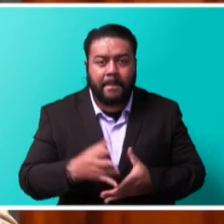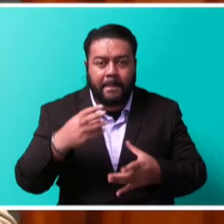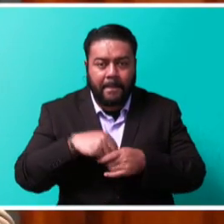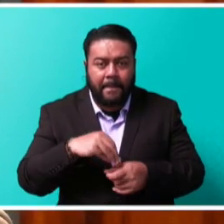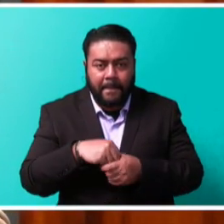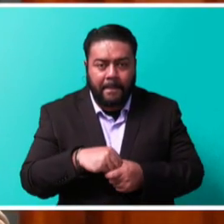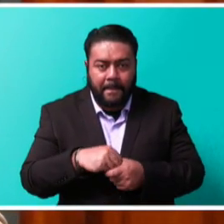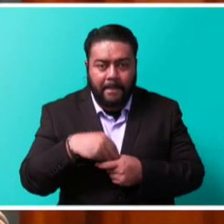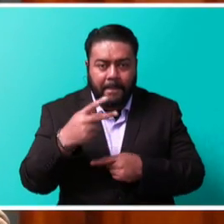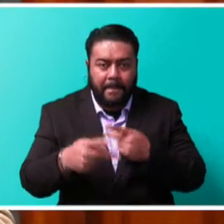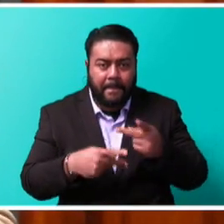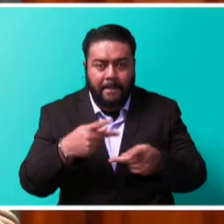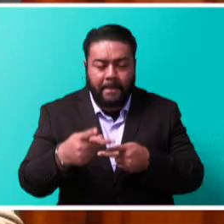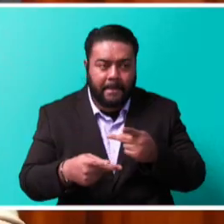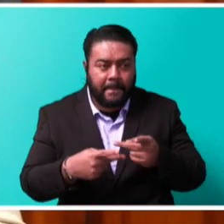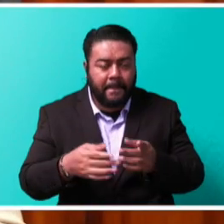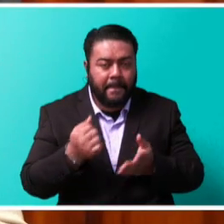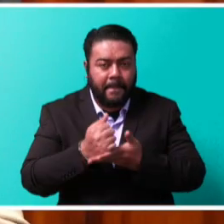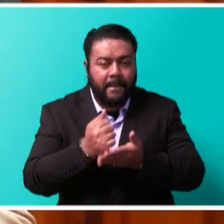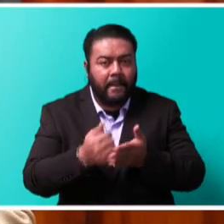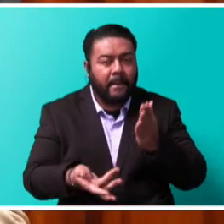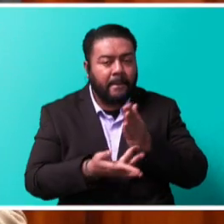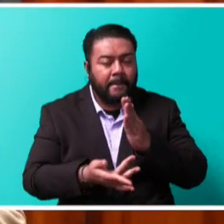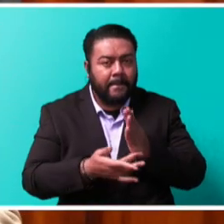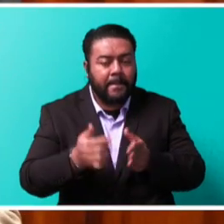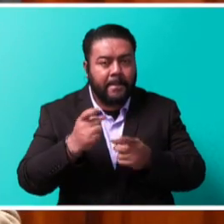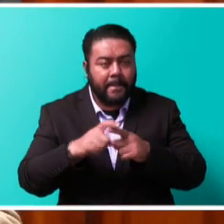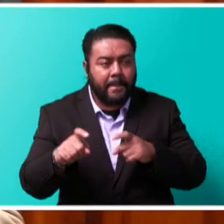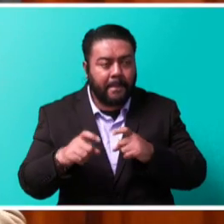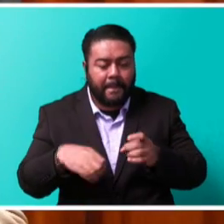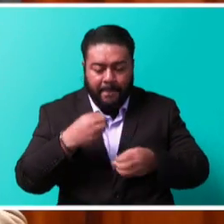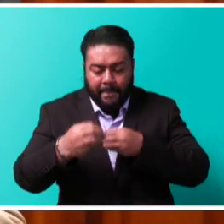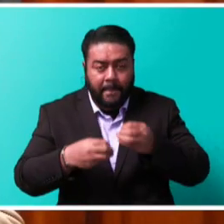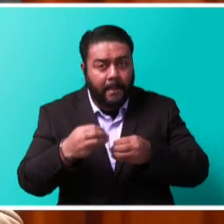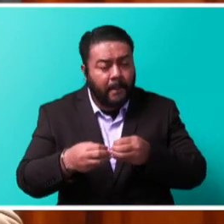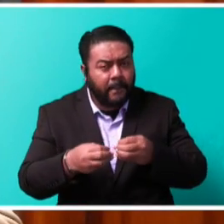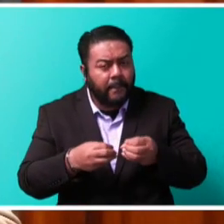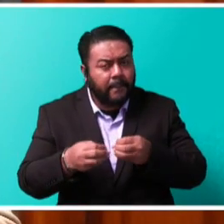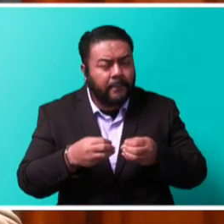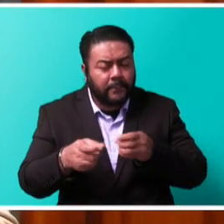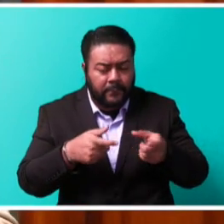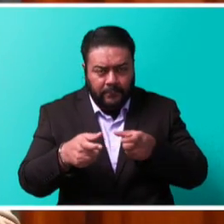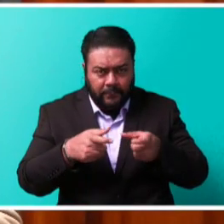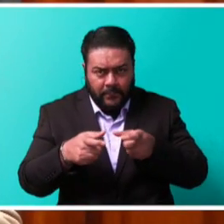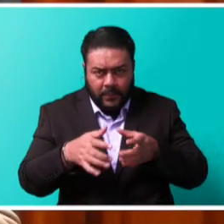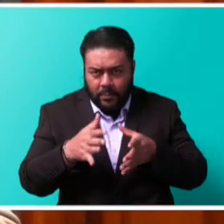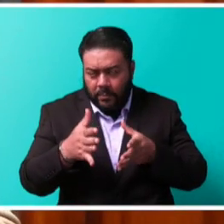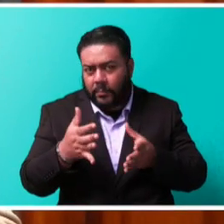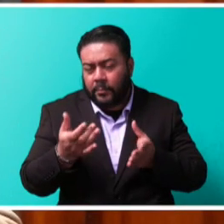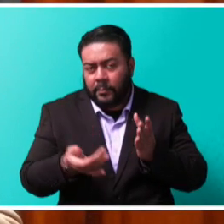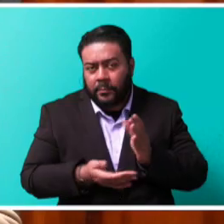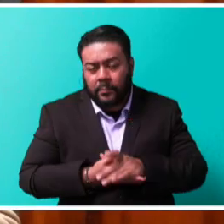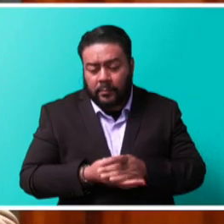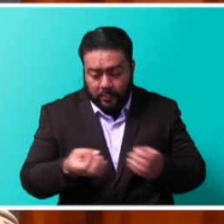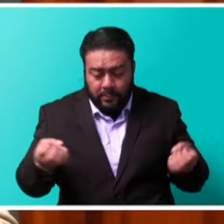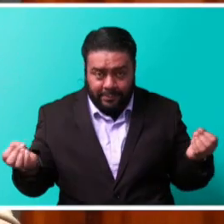and rollout of supporting manuals, technical standards, operational procedures, and regulatory instruments that will strengthen